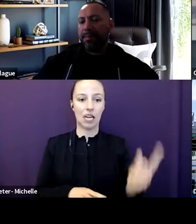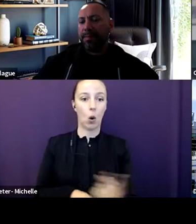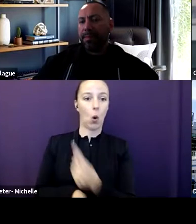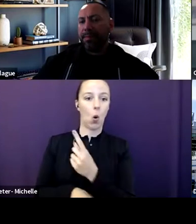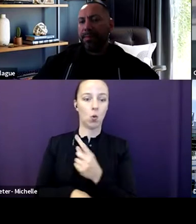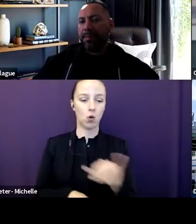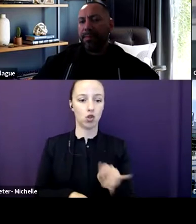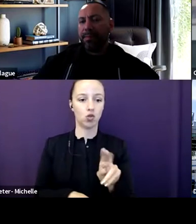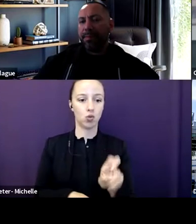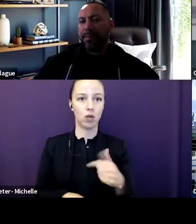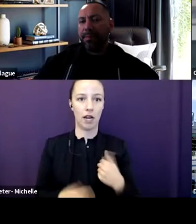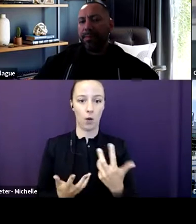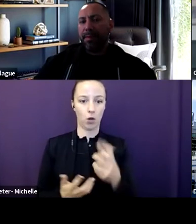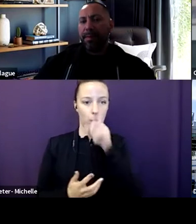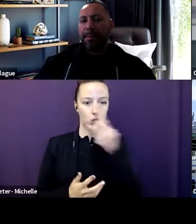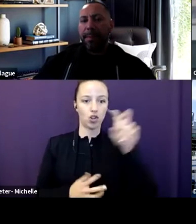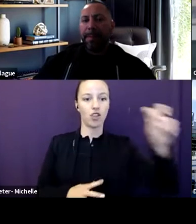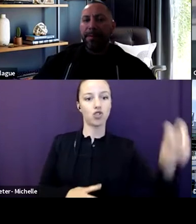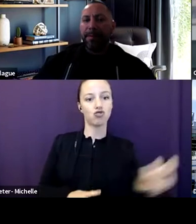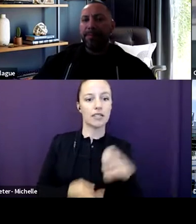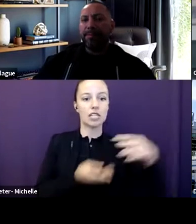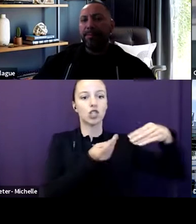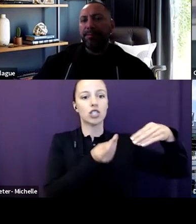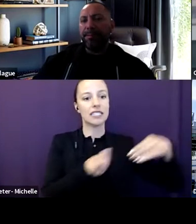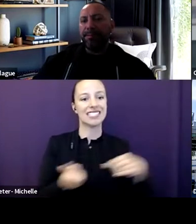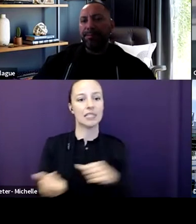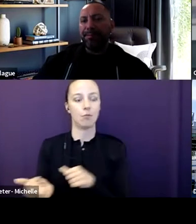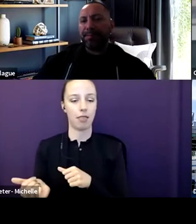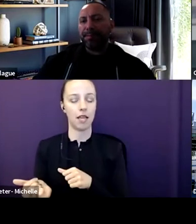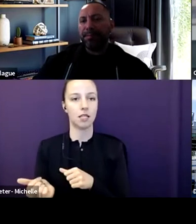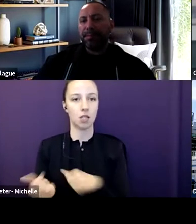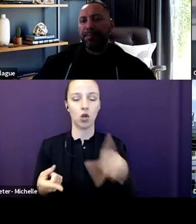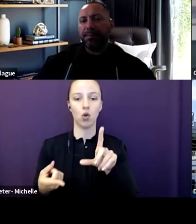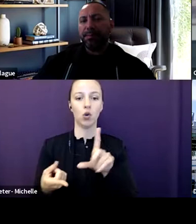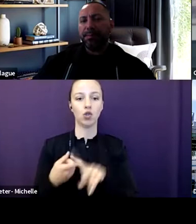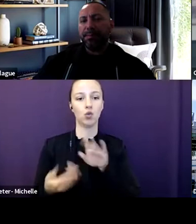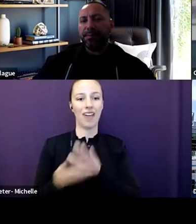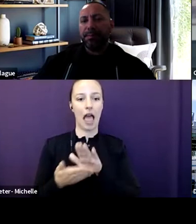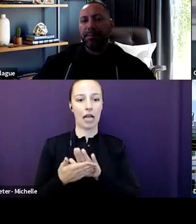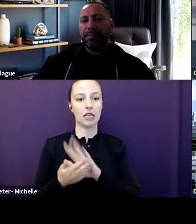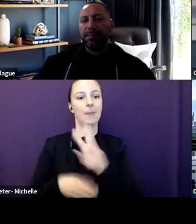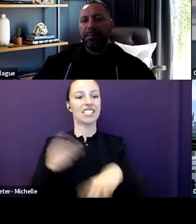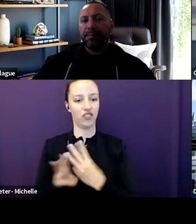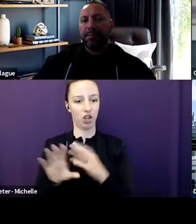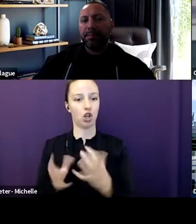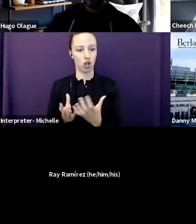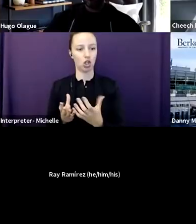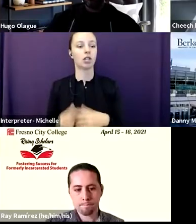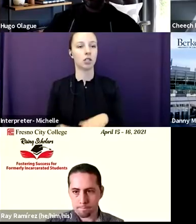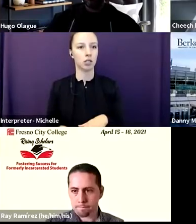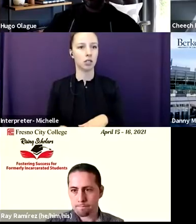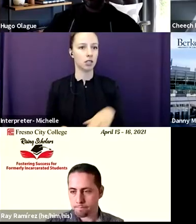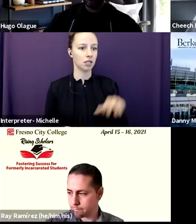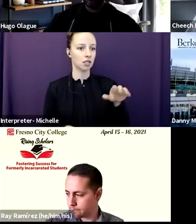want to try to make his transition as seamless as possible into the academic sphere. Yeah, I would just say, you know, Alex,